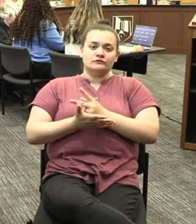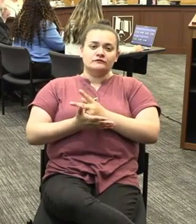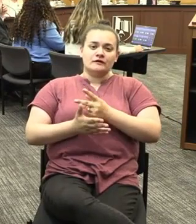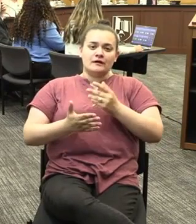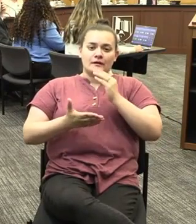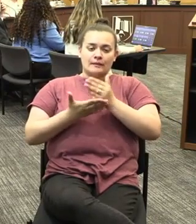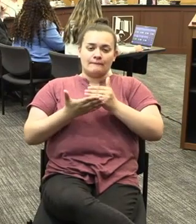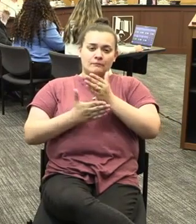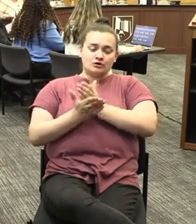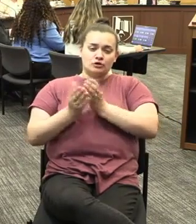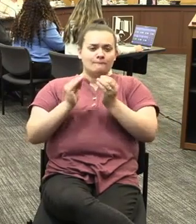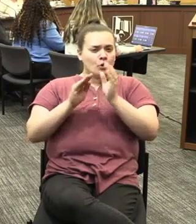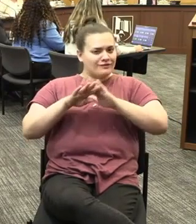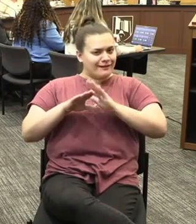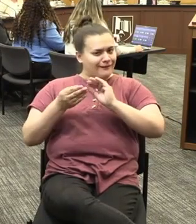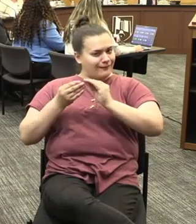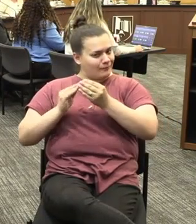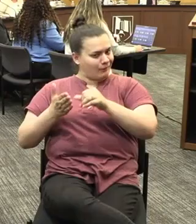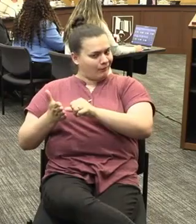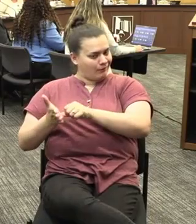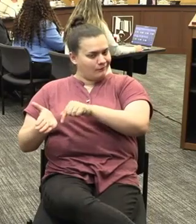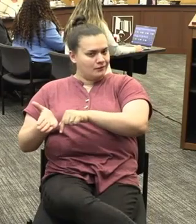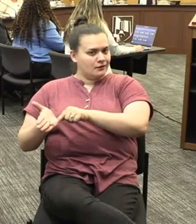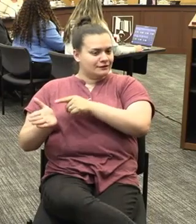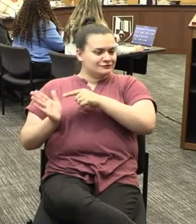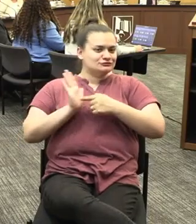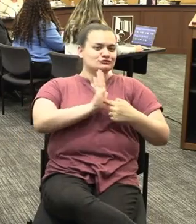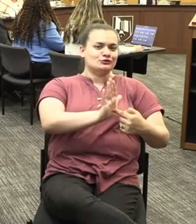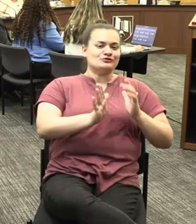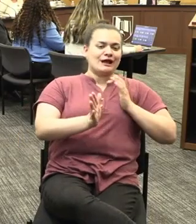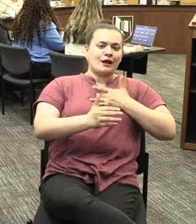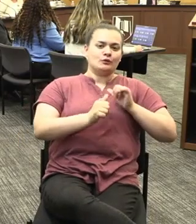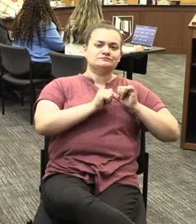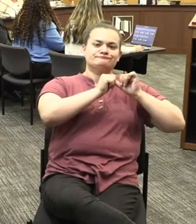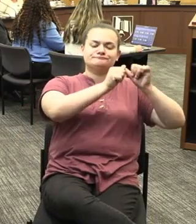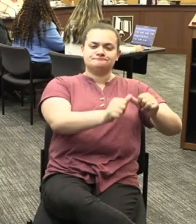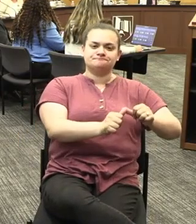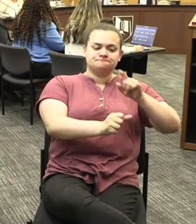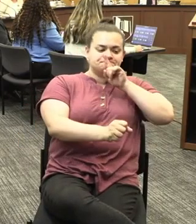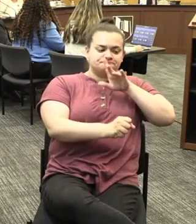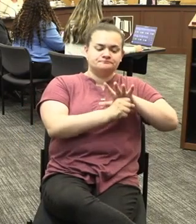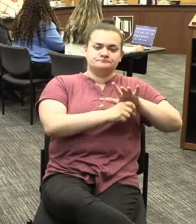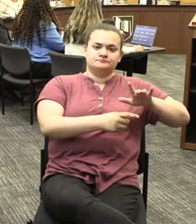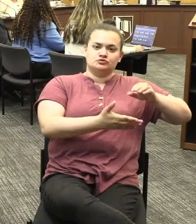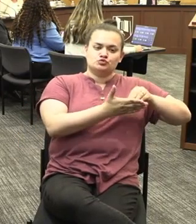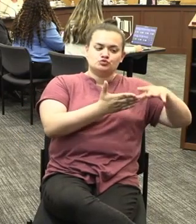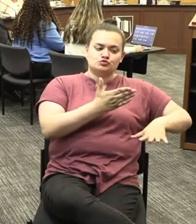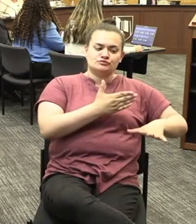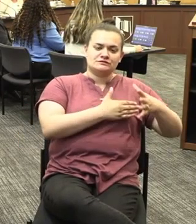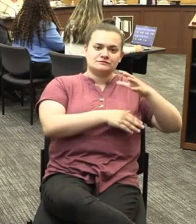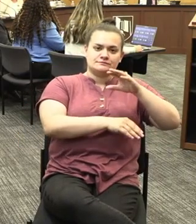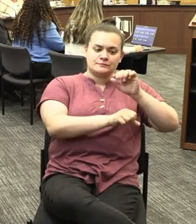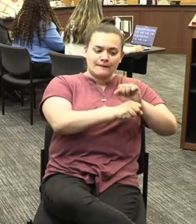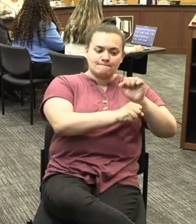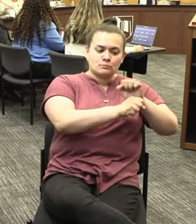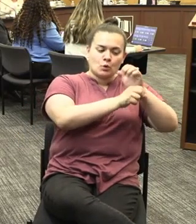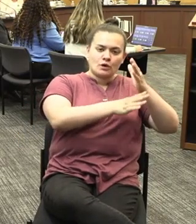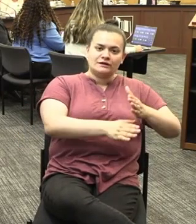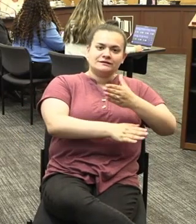number on pages. It is a reflection of our continuous commitment to students, employees, and the